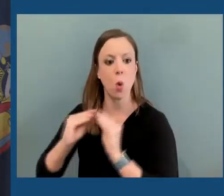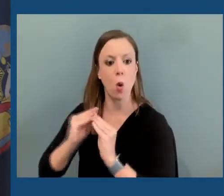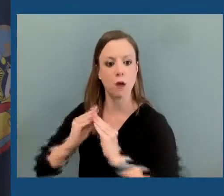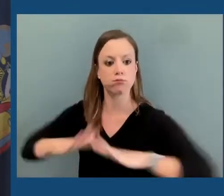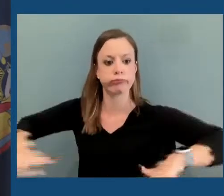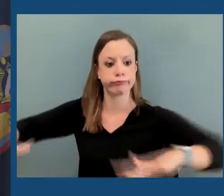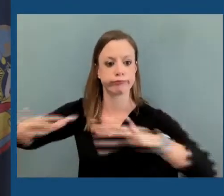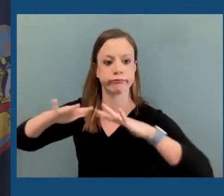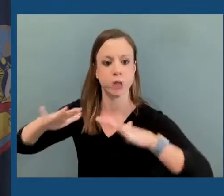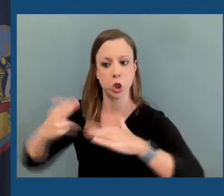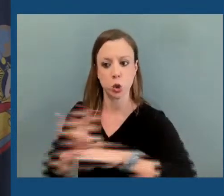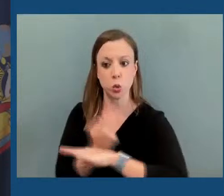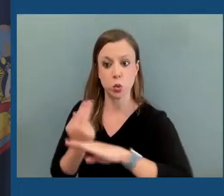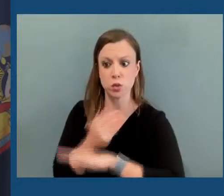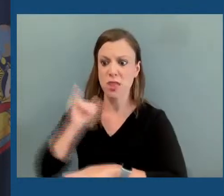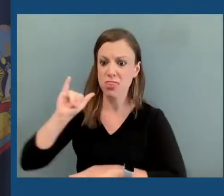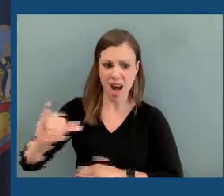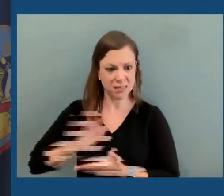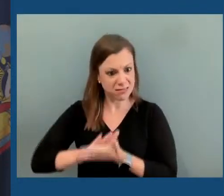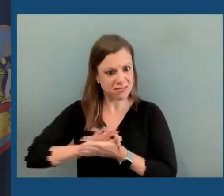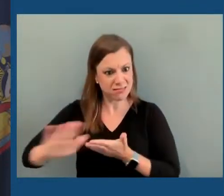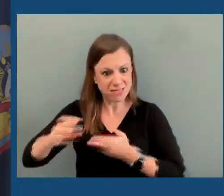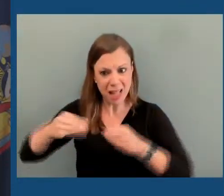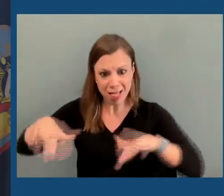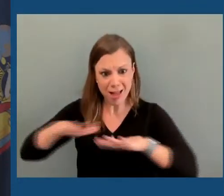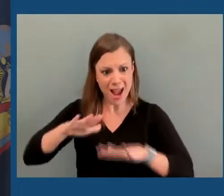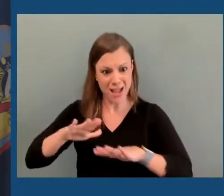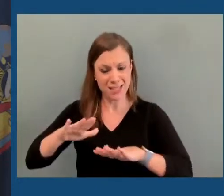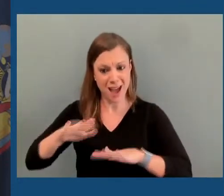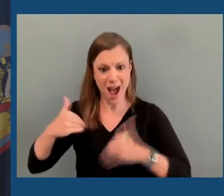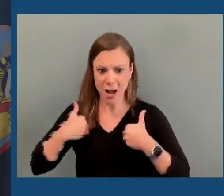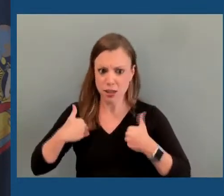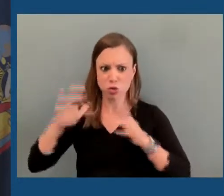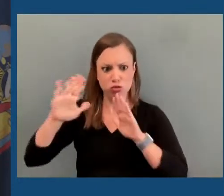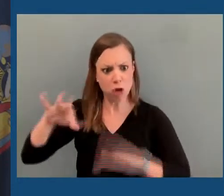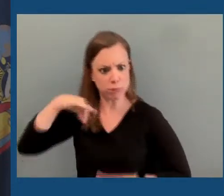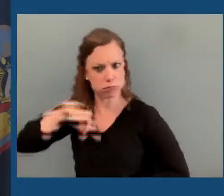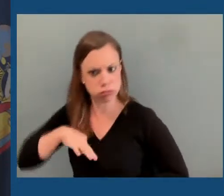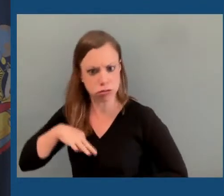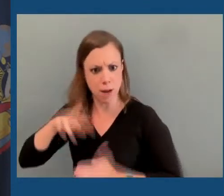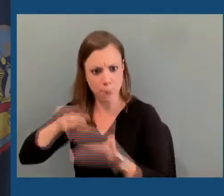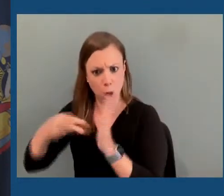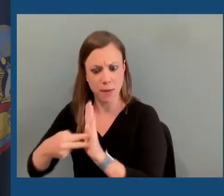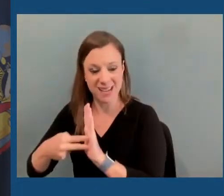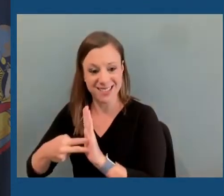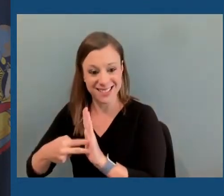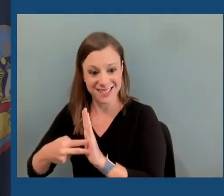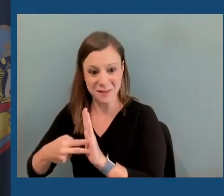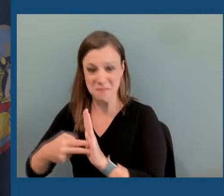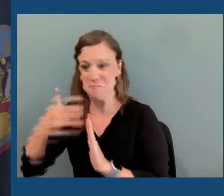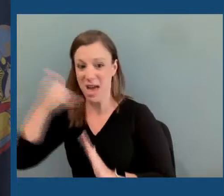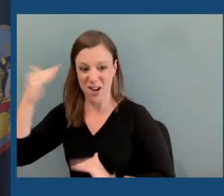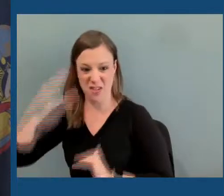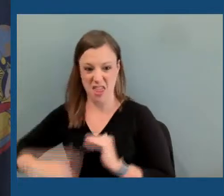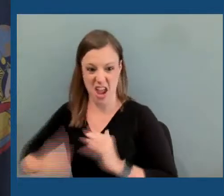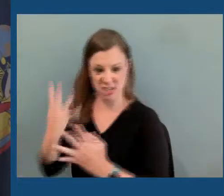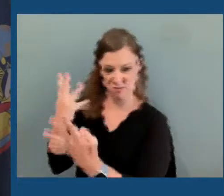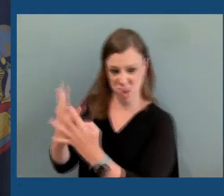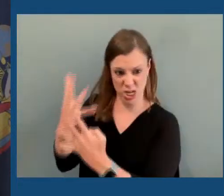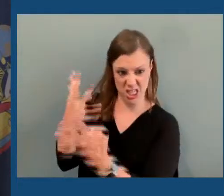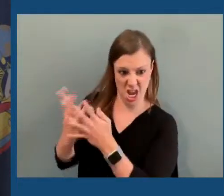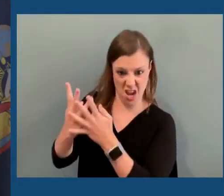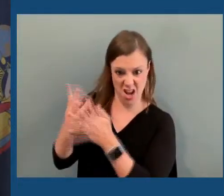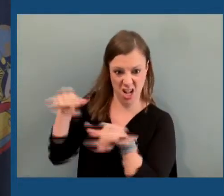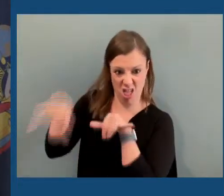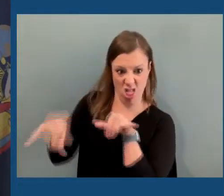that is prime land. That is land that has a much better purpose than being certainly the ones that